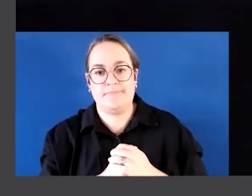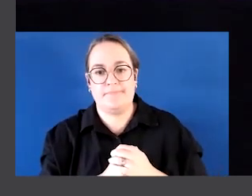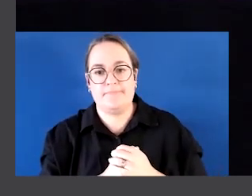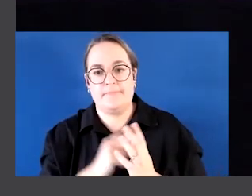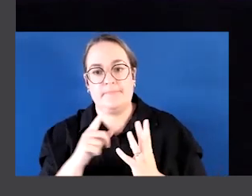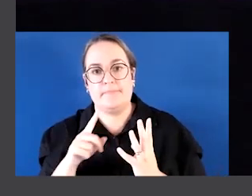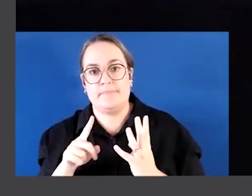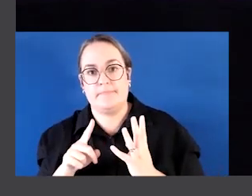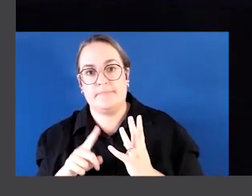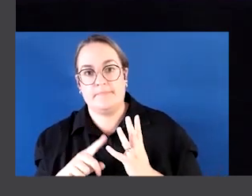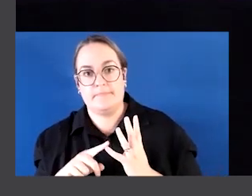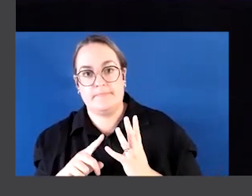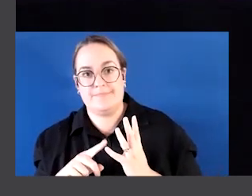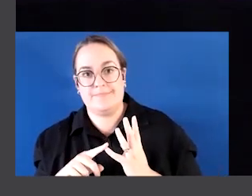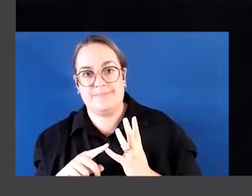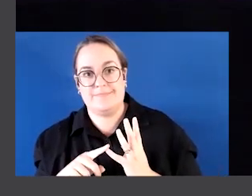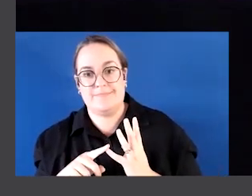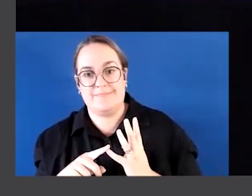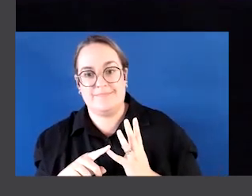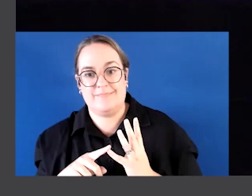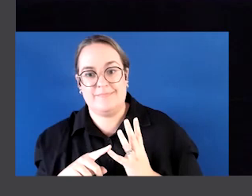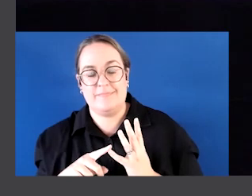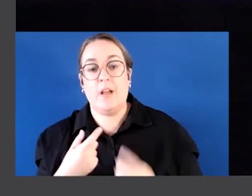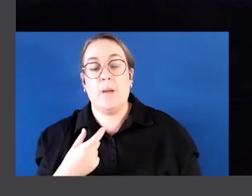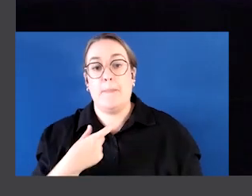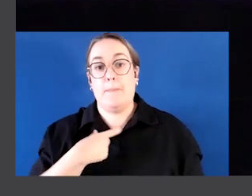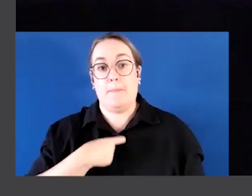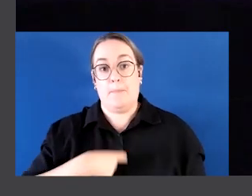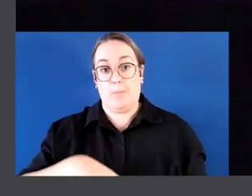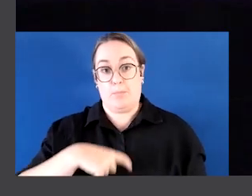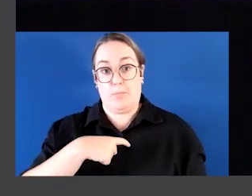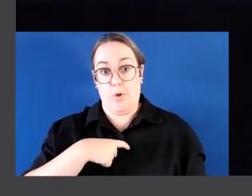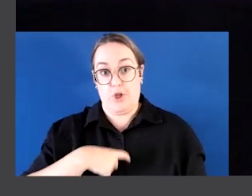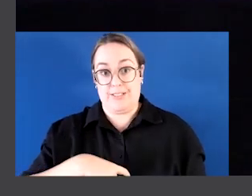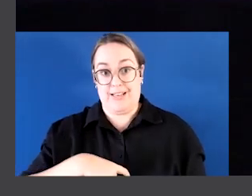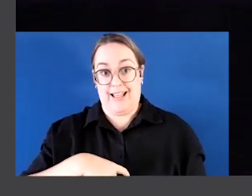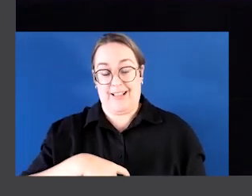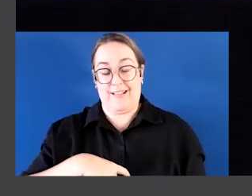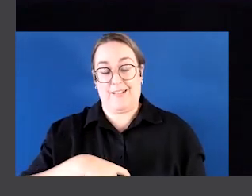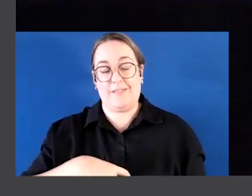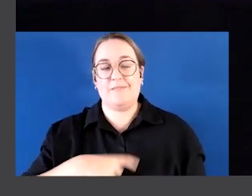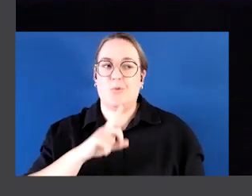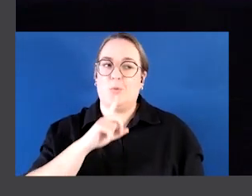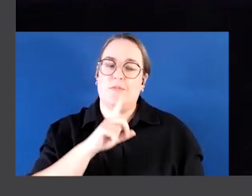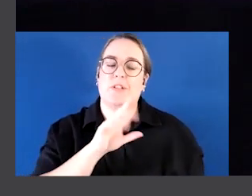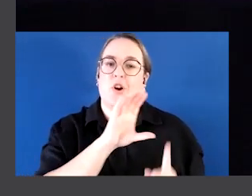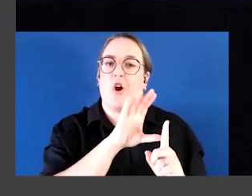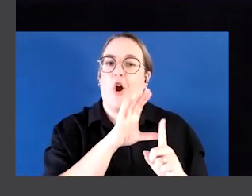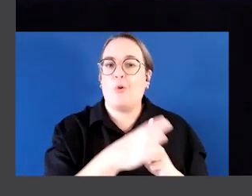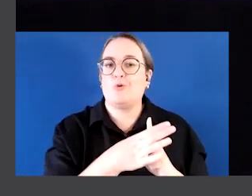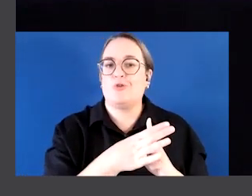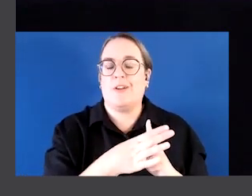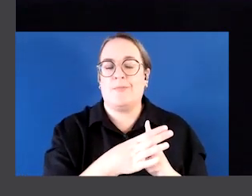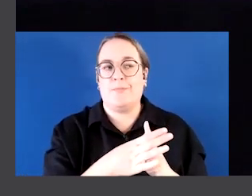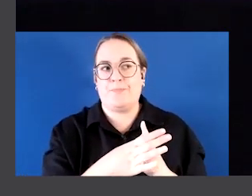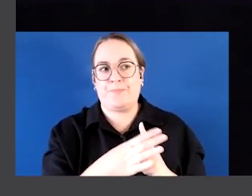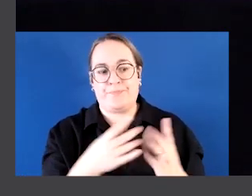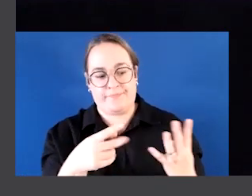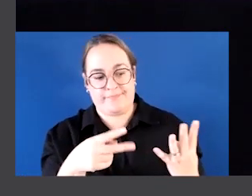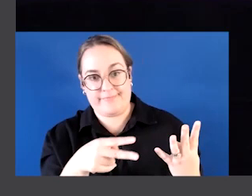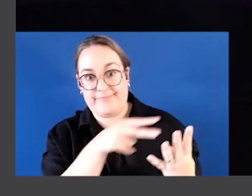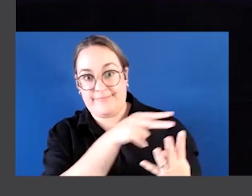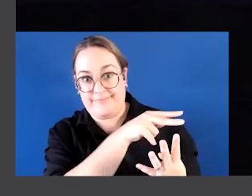MTIA. Thanks. Dan, anything you'd like to add? Oh, look, I think personally it's, and we've talked at length about the